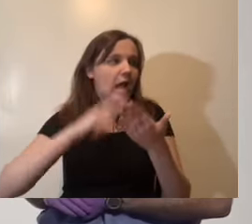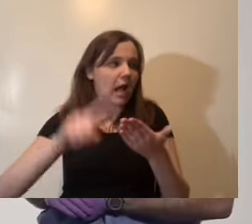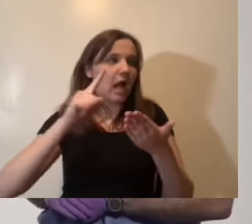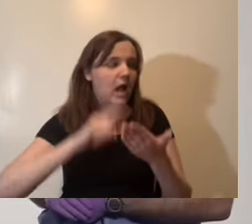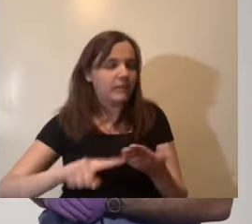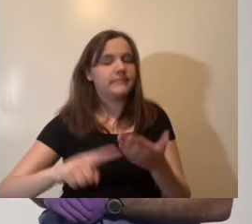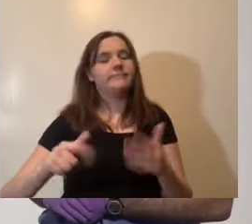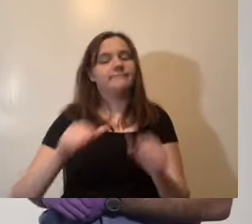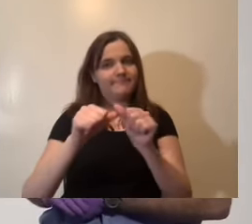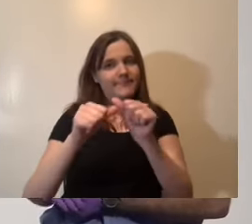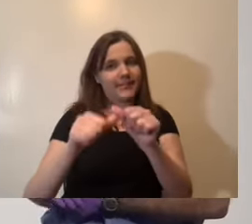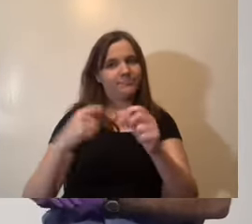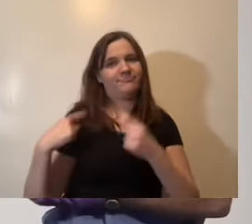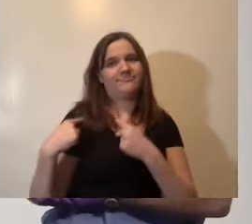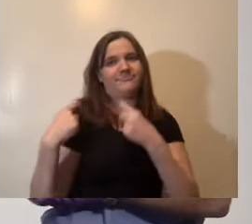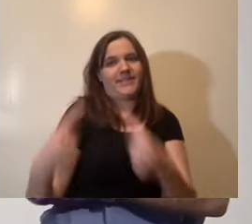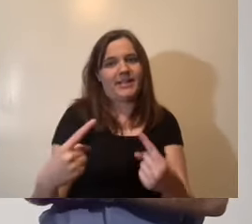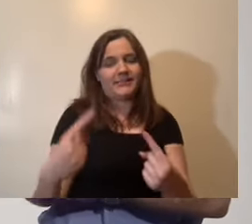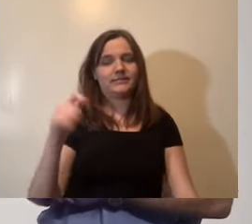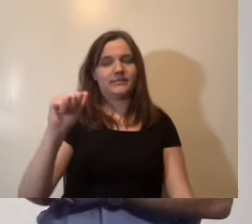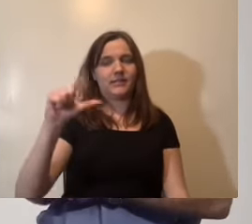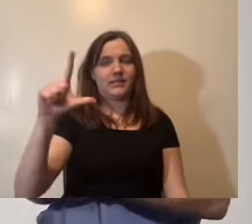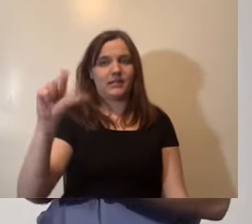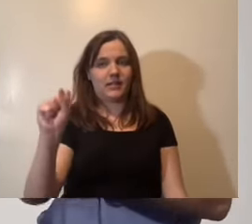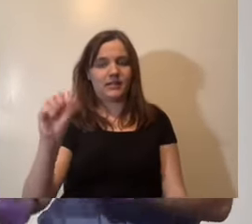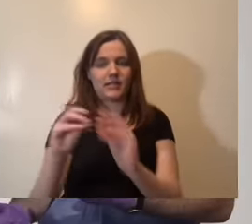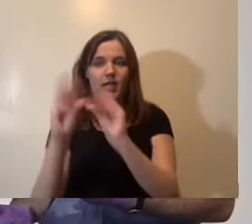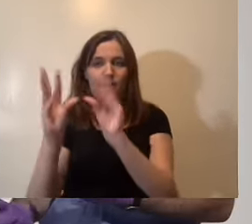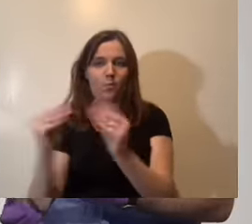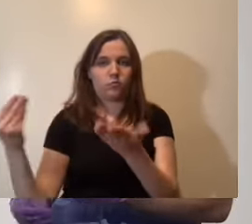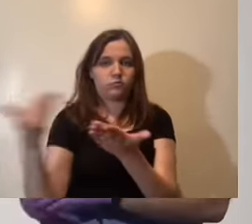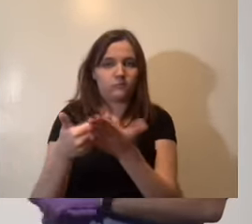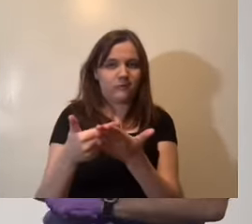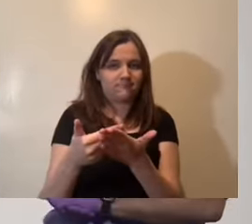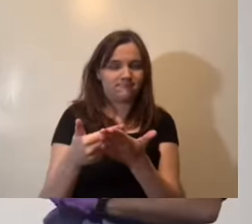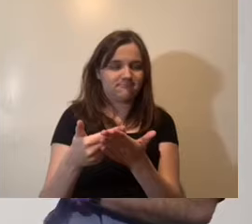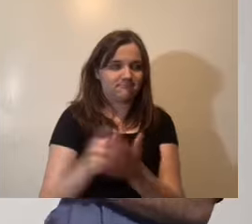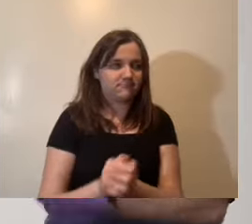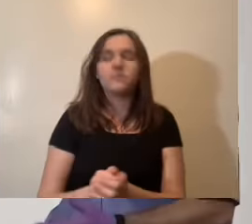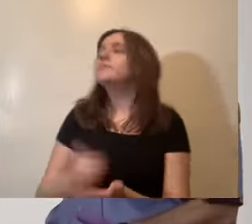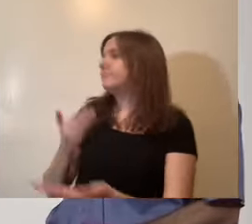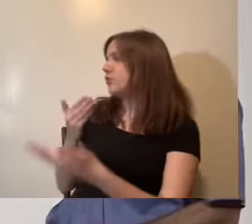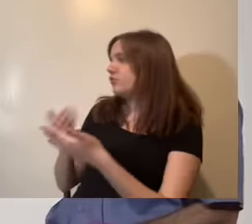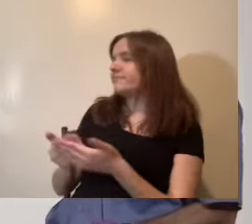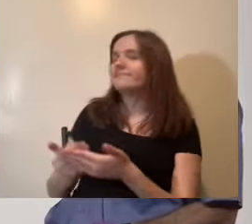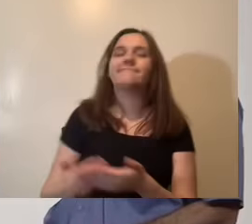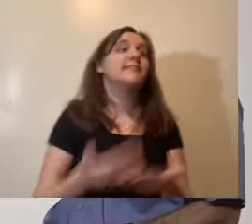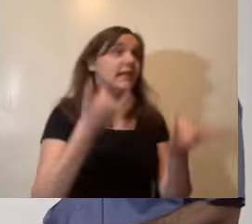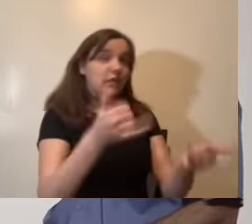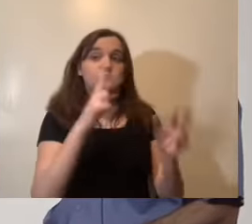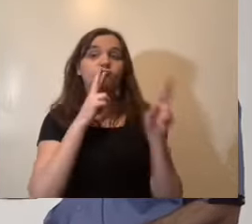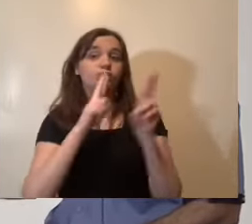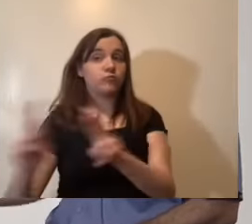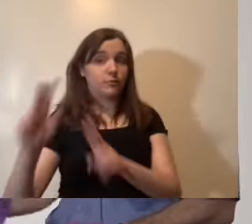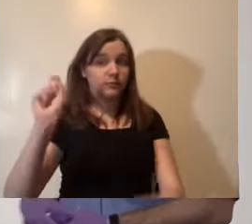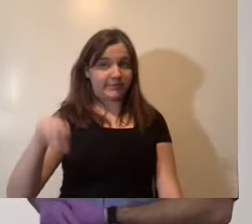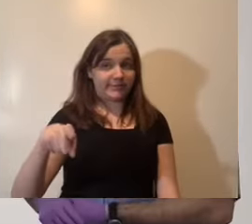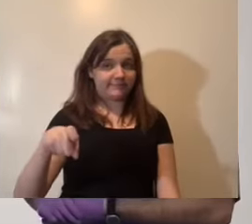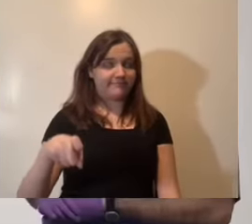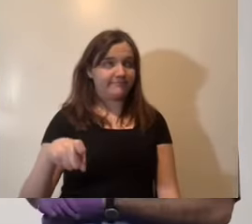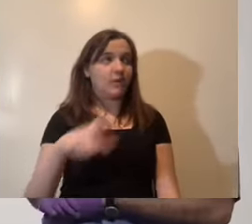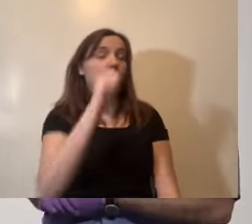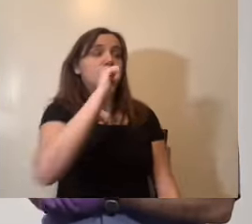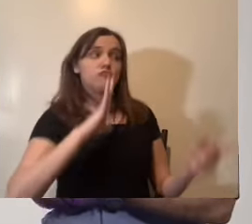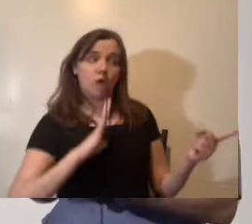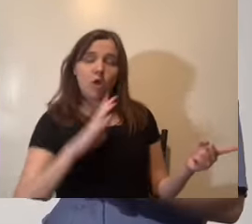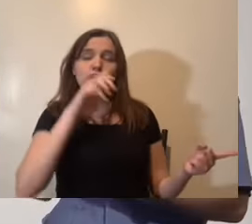ALS ambulance has arrived. So I'll give a quick report to the ALS ambulance. So this is my patient. She's a 24-year-old female.